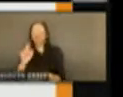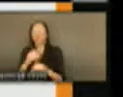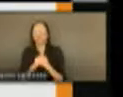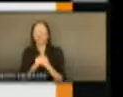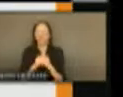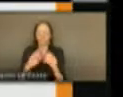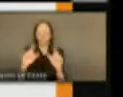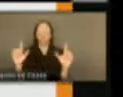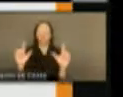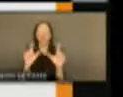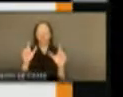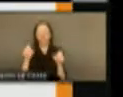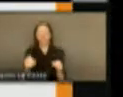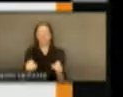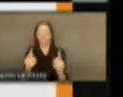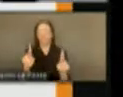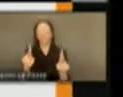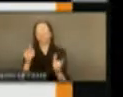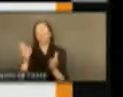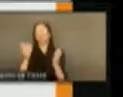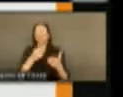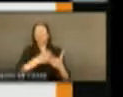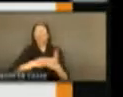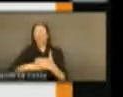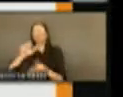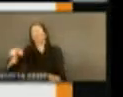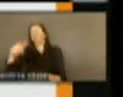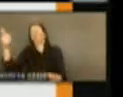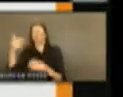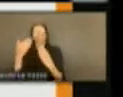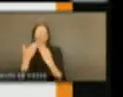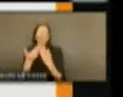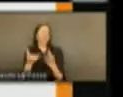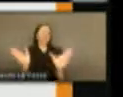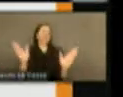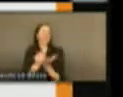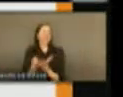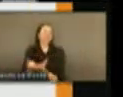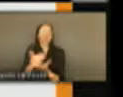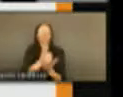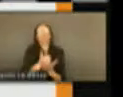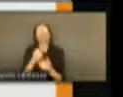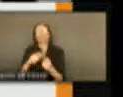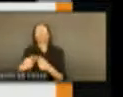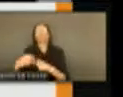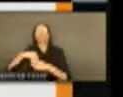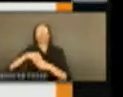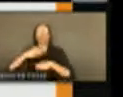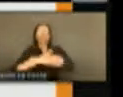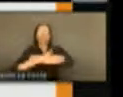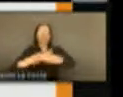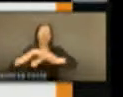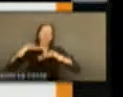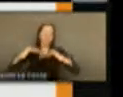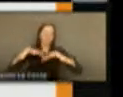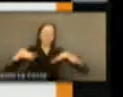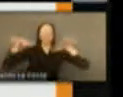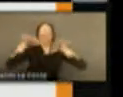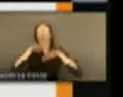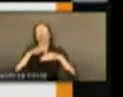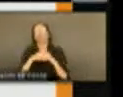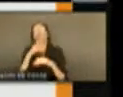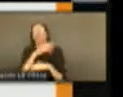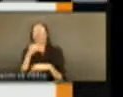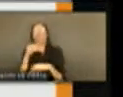other general revenues to provide countywide and unincorporated area operating services. Out